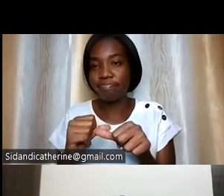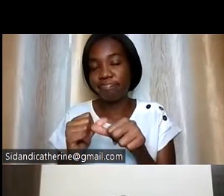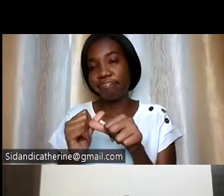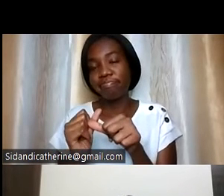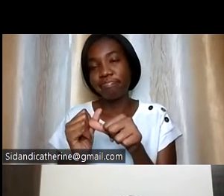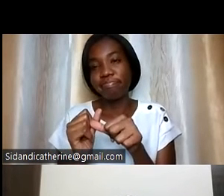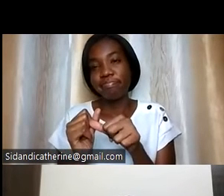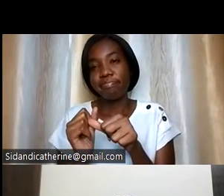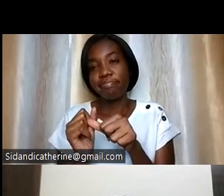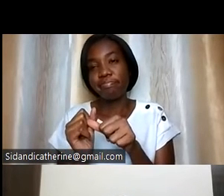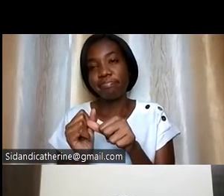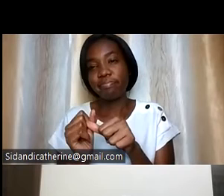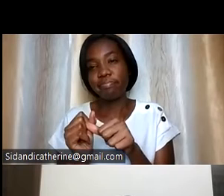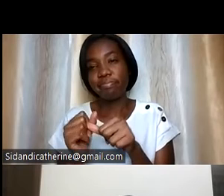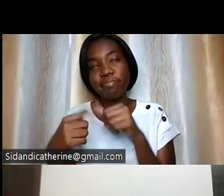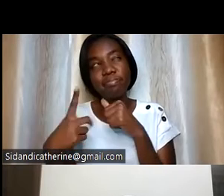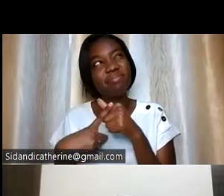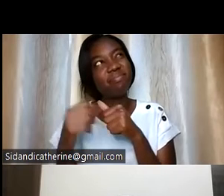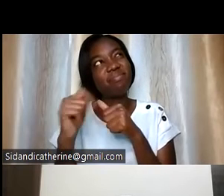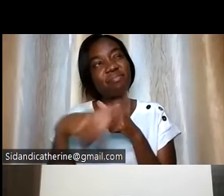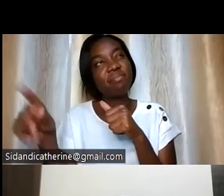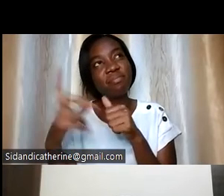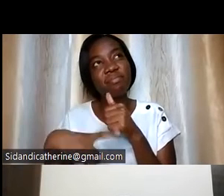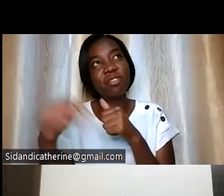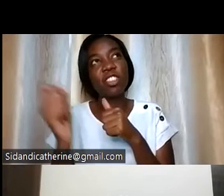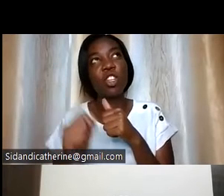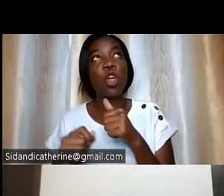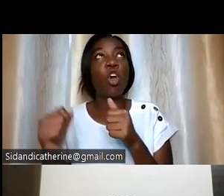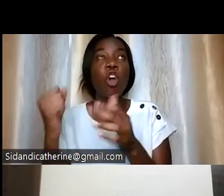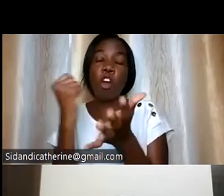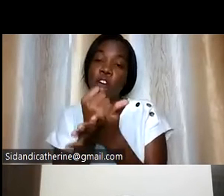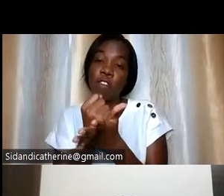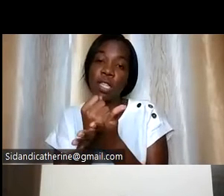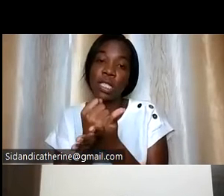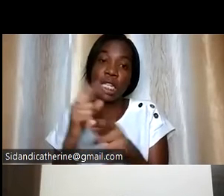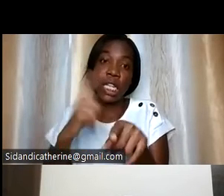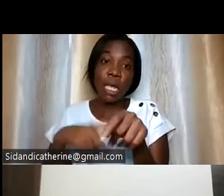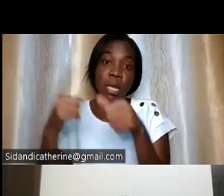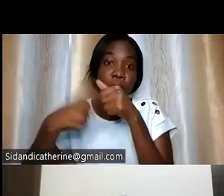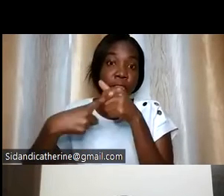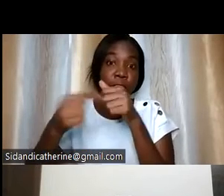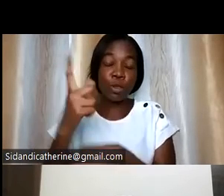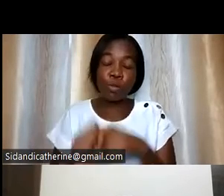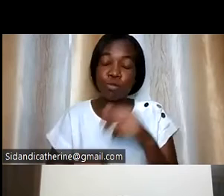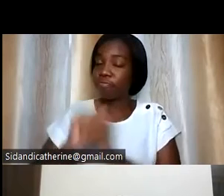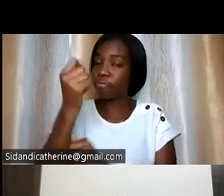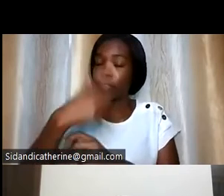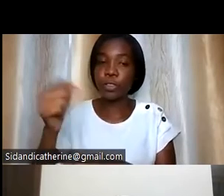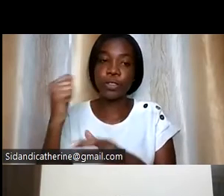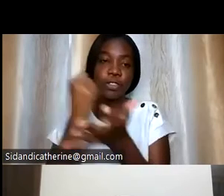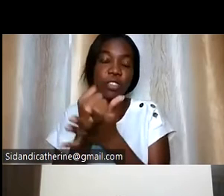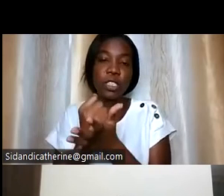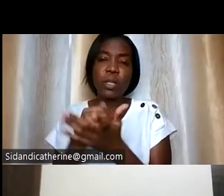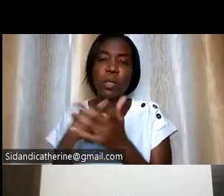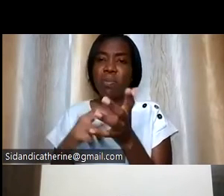8 by 6, you're up going to office. We used to go to office, but now guess what? Office is